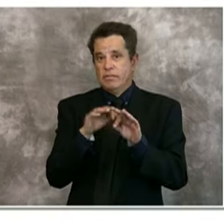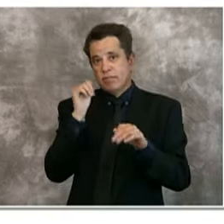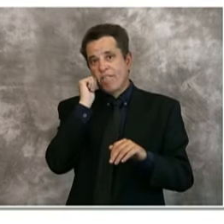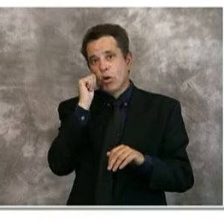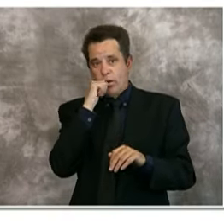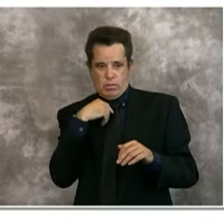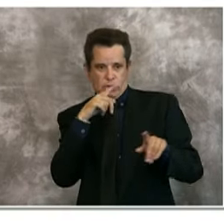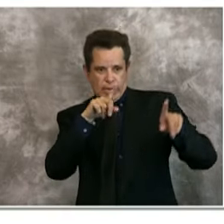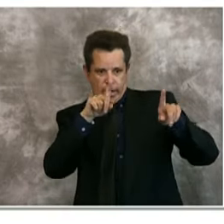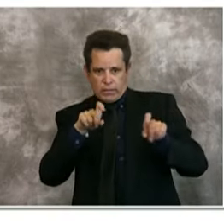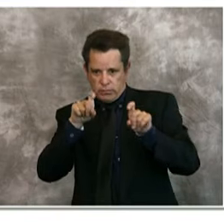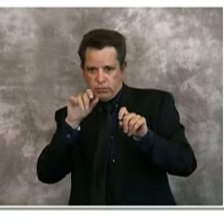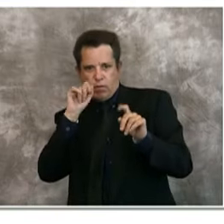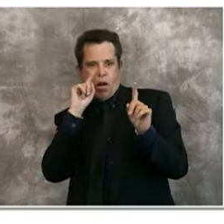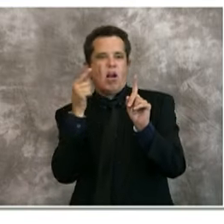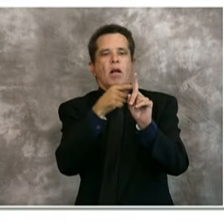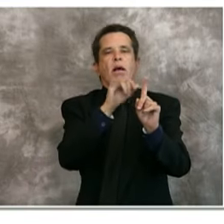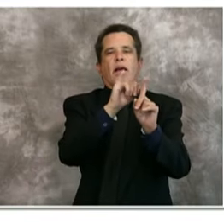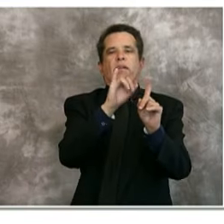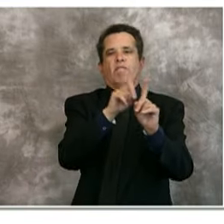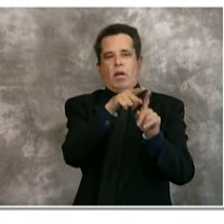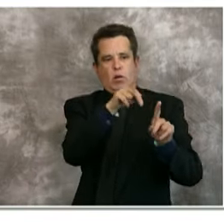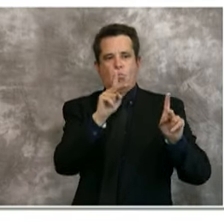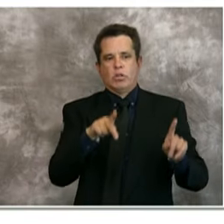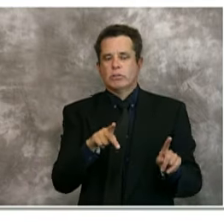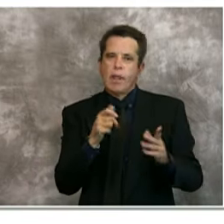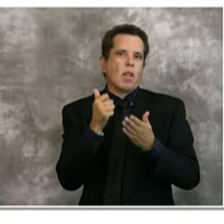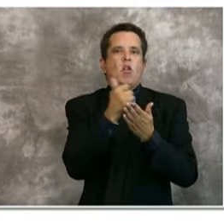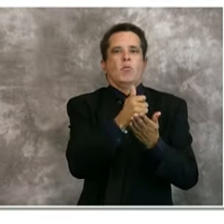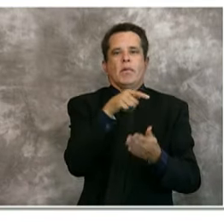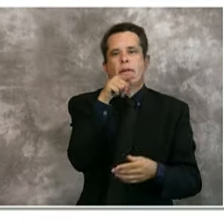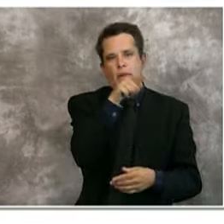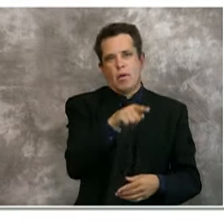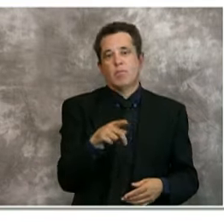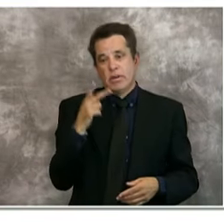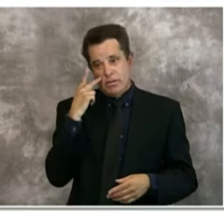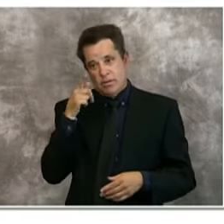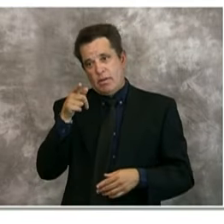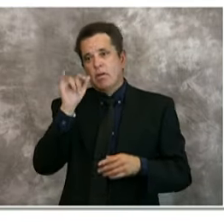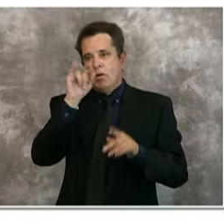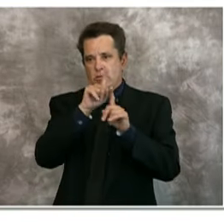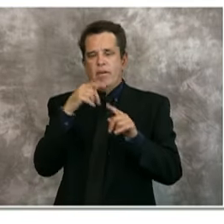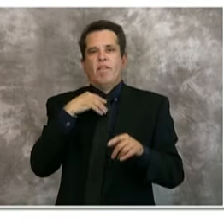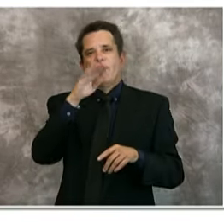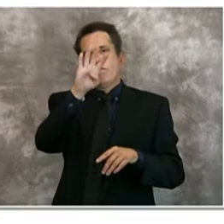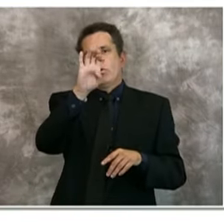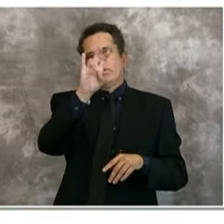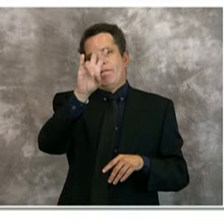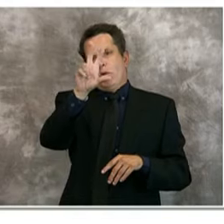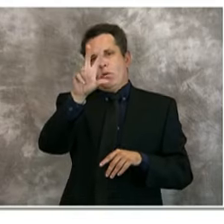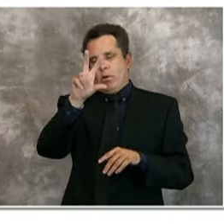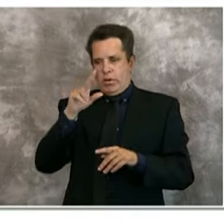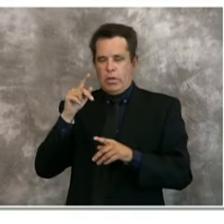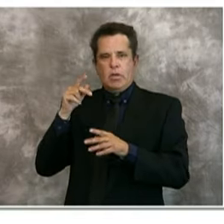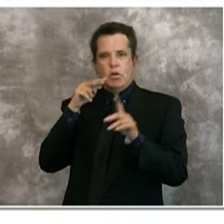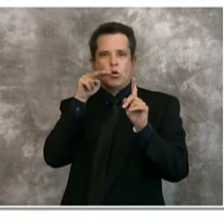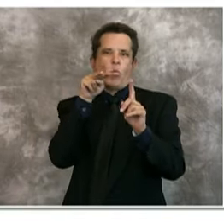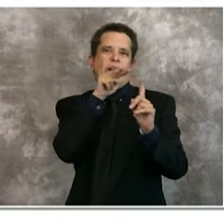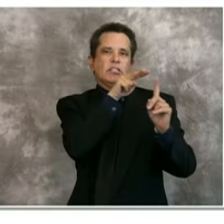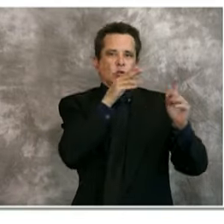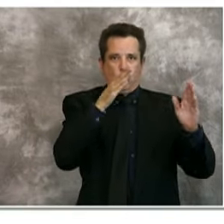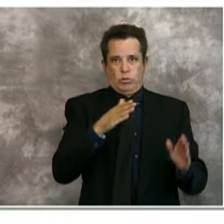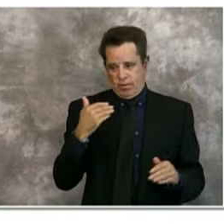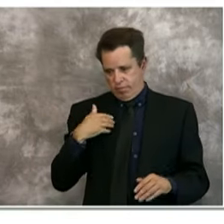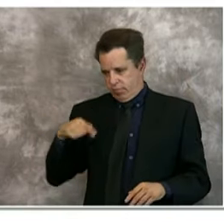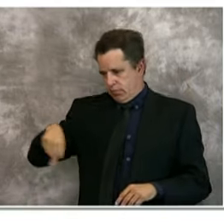early identify cases and contact trace them. That is made possible, as you see on here, by the 473 contact tracers we now